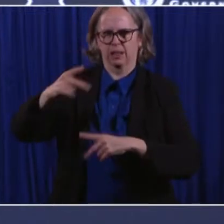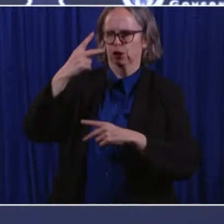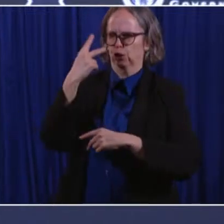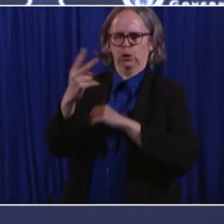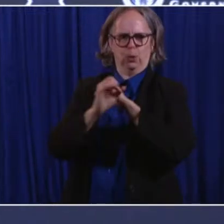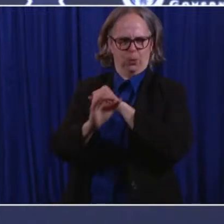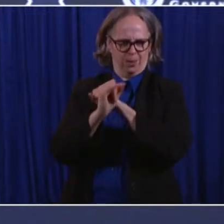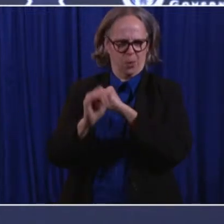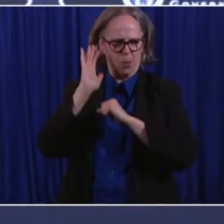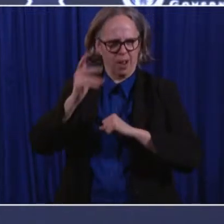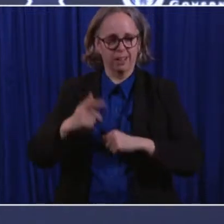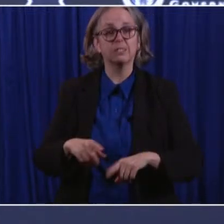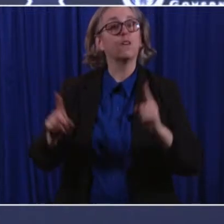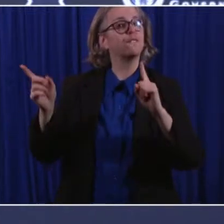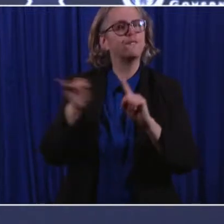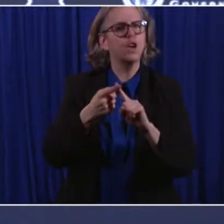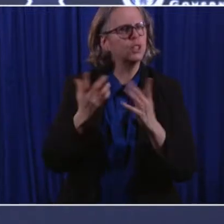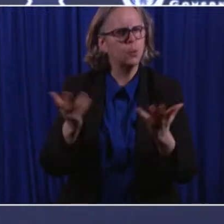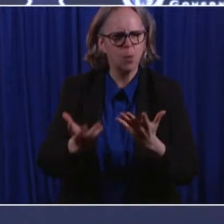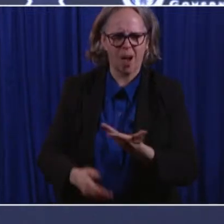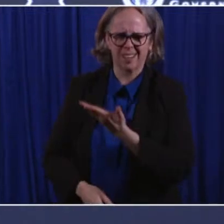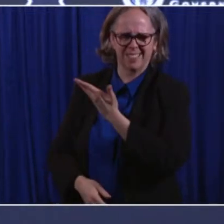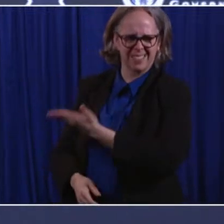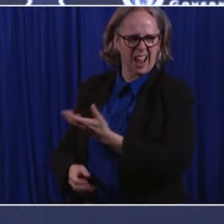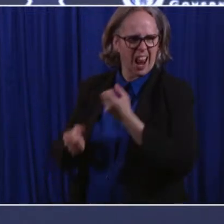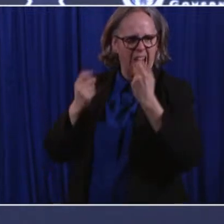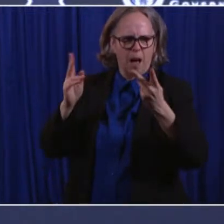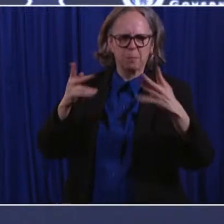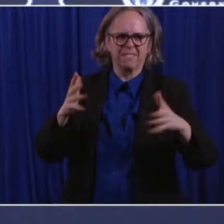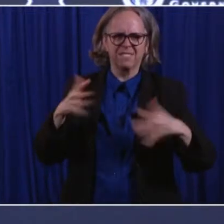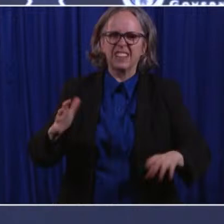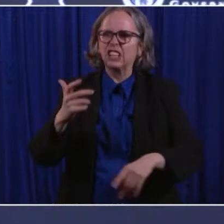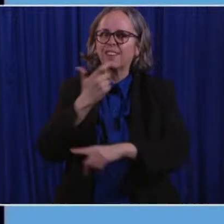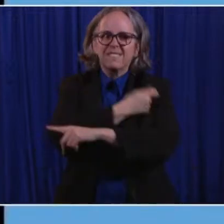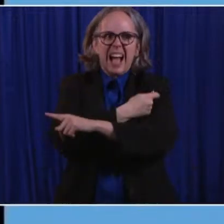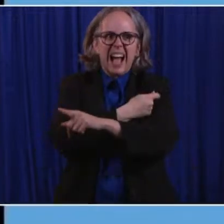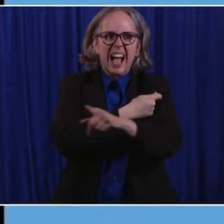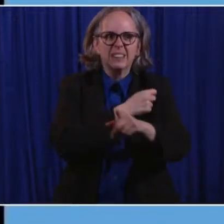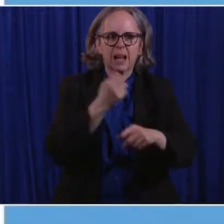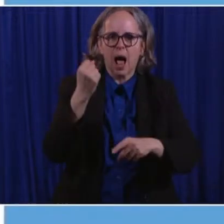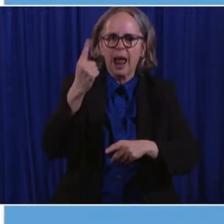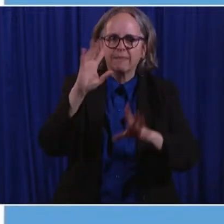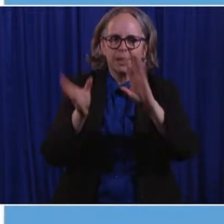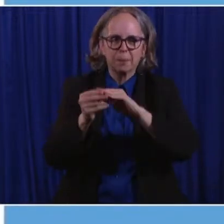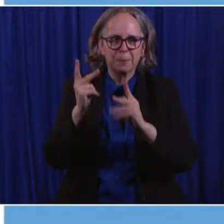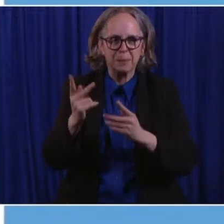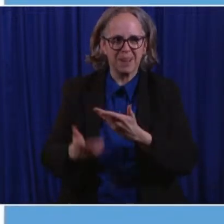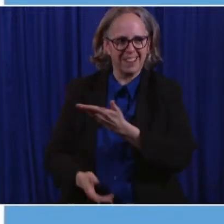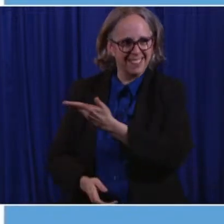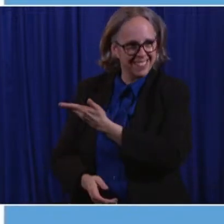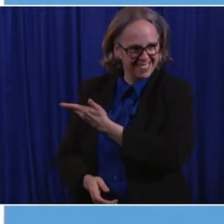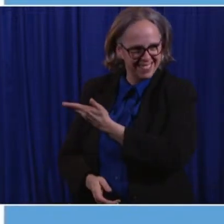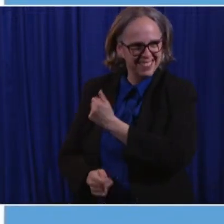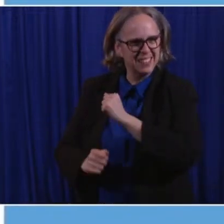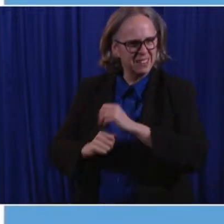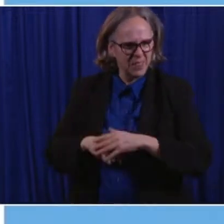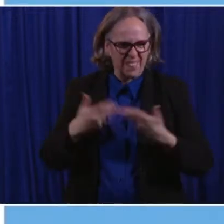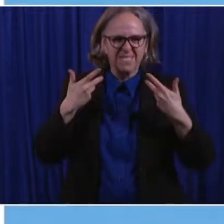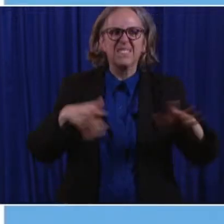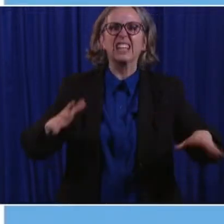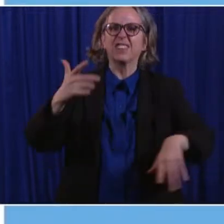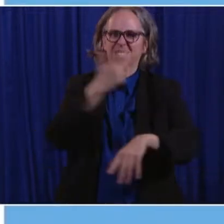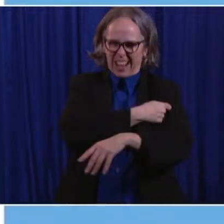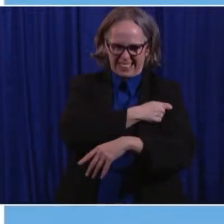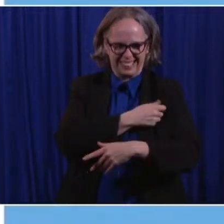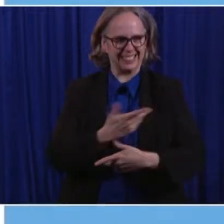first features 11 people who have all gotten their shot. Let's take a look at it. We got the COVID vaccine. We